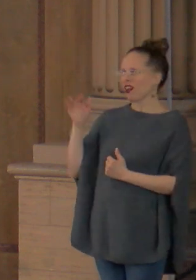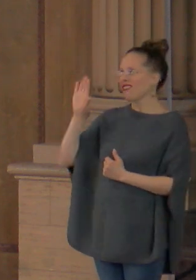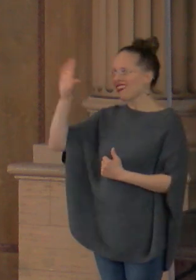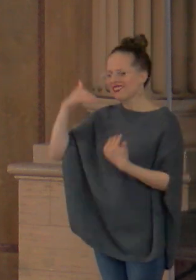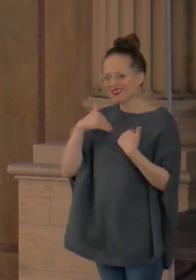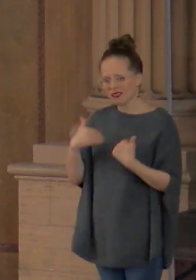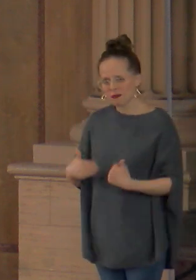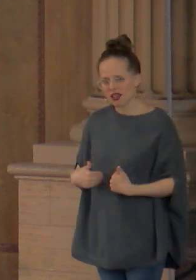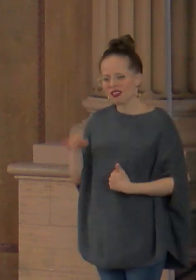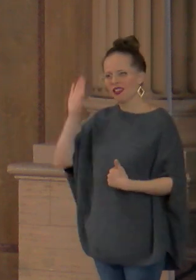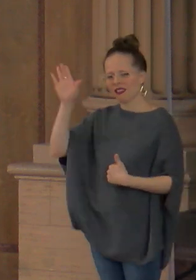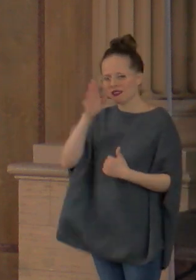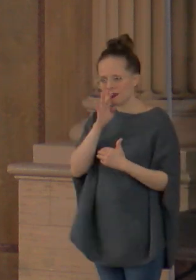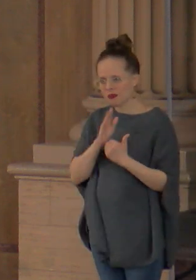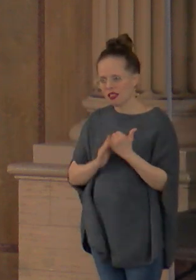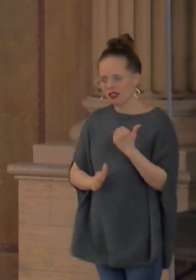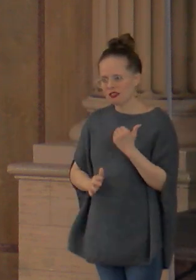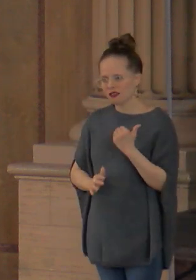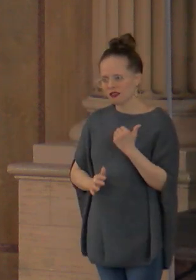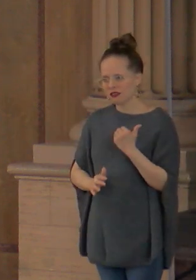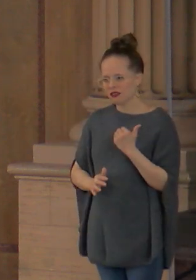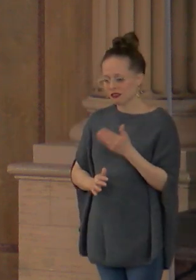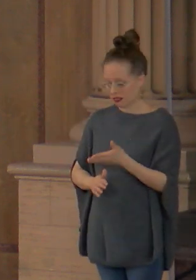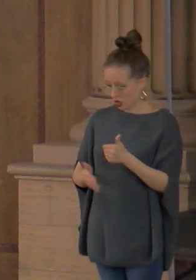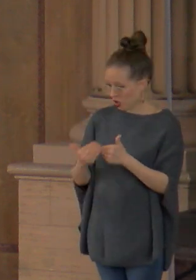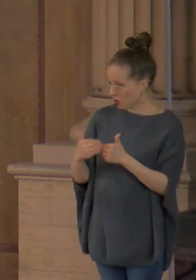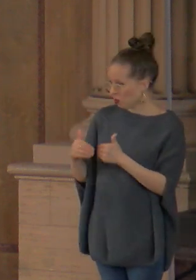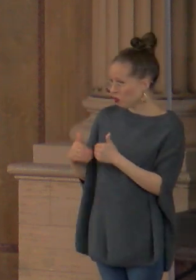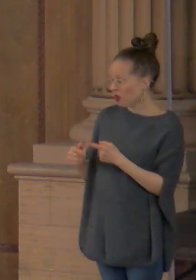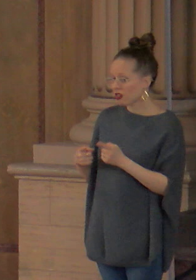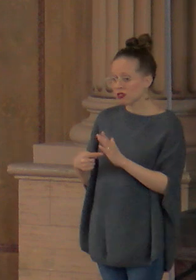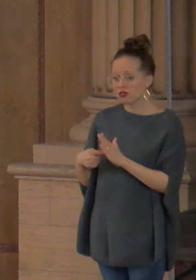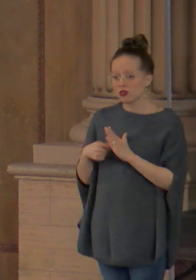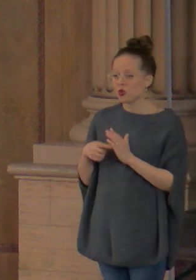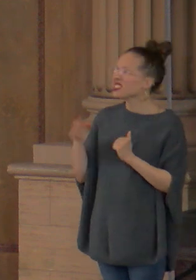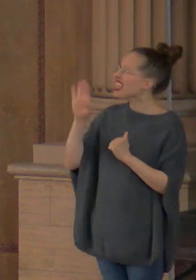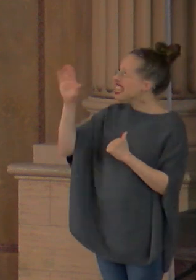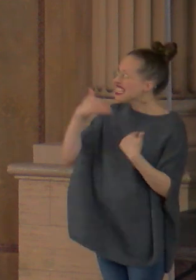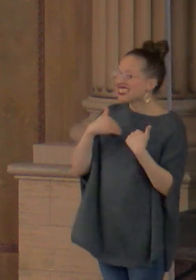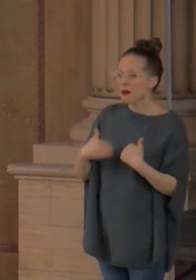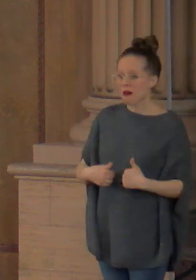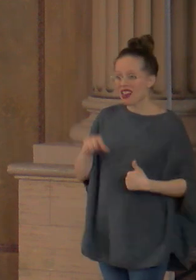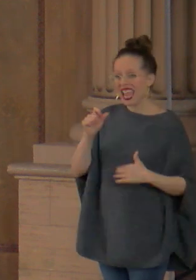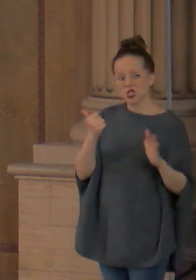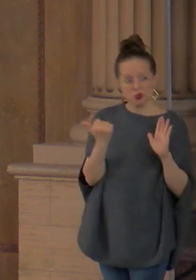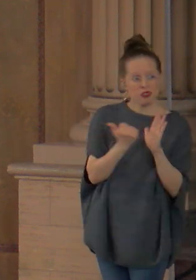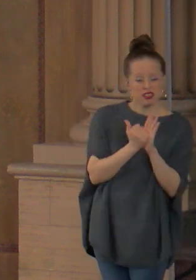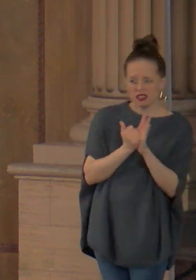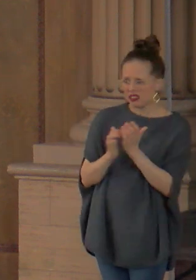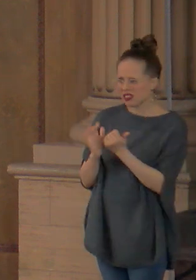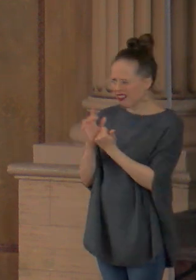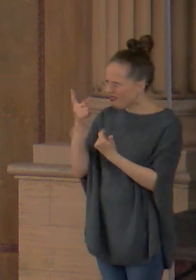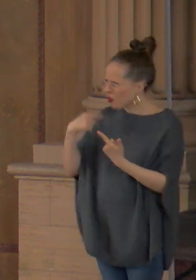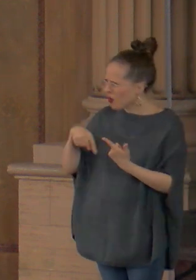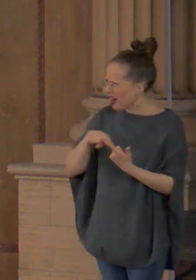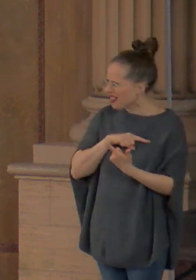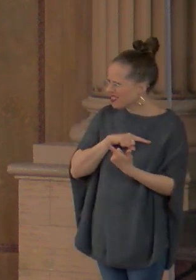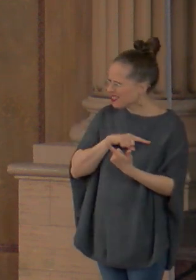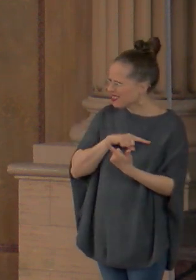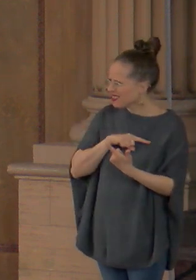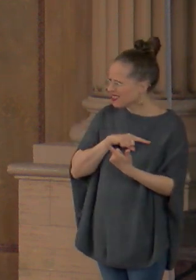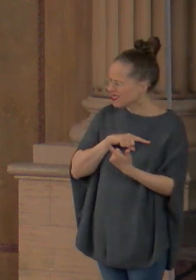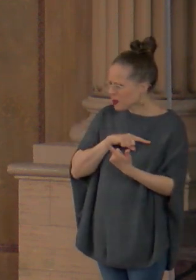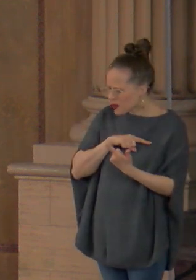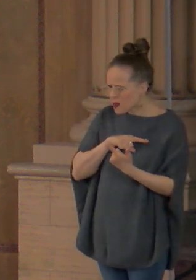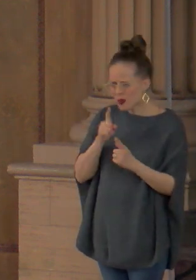The torn bread shows us that Jesus' body had to be torn for us which means that sin is serious. So if we